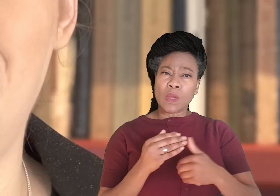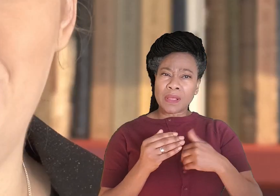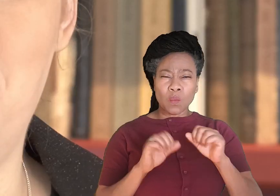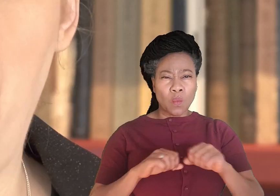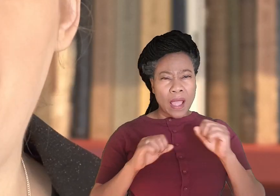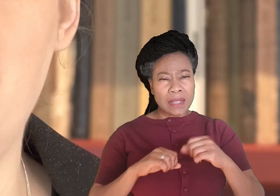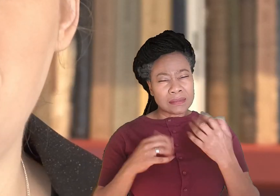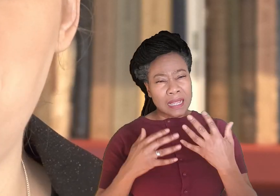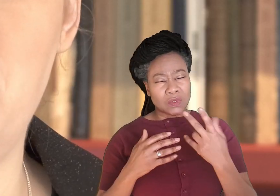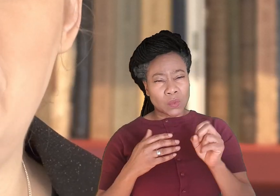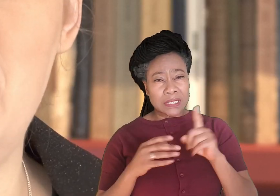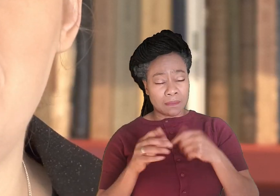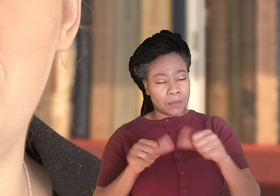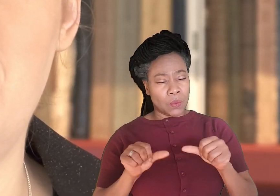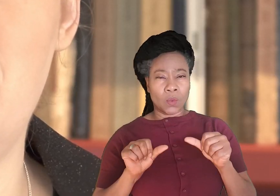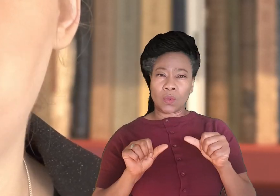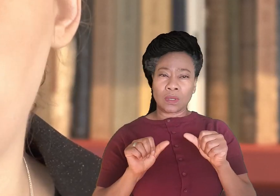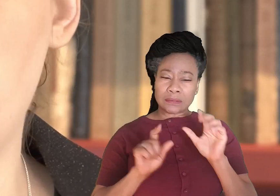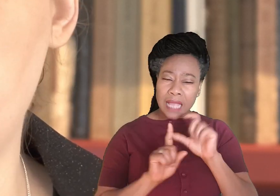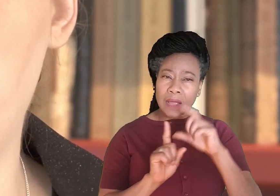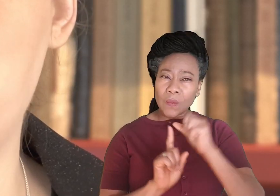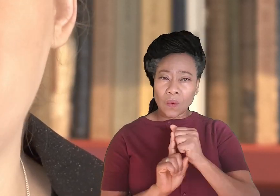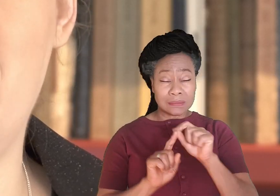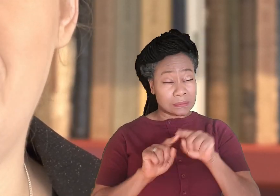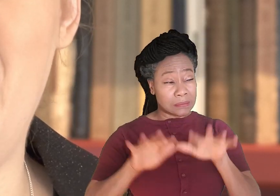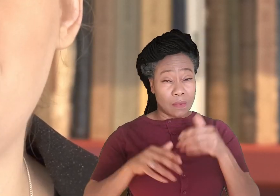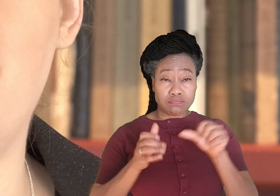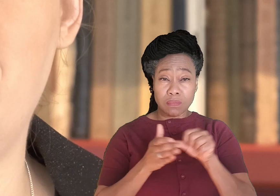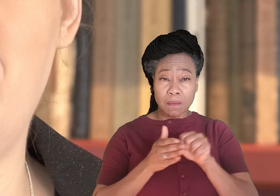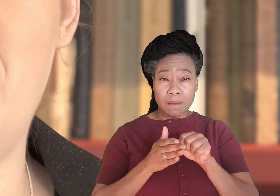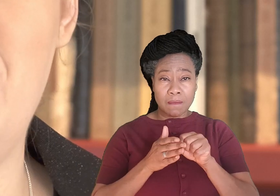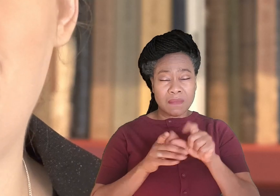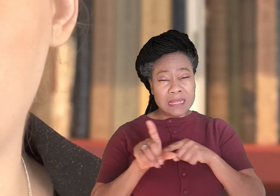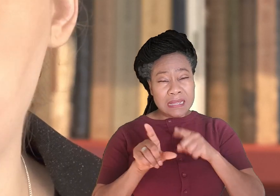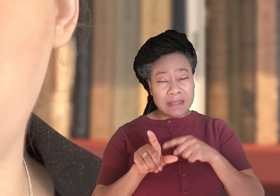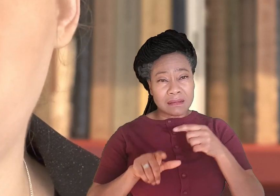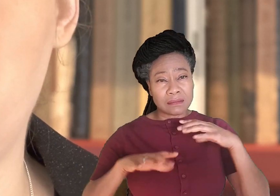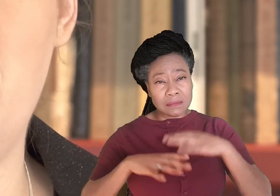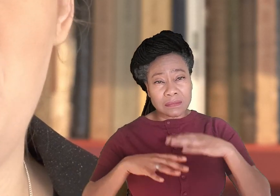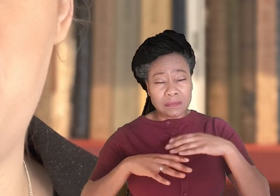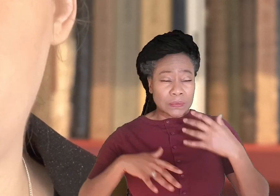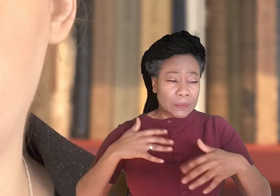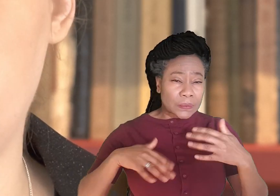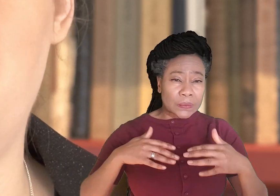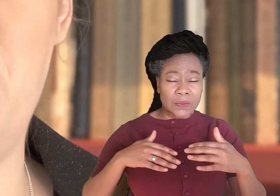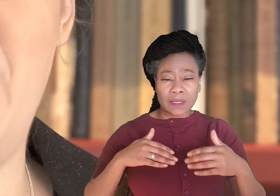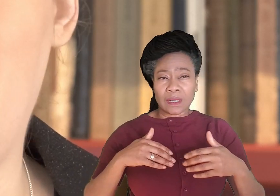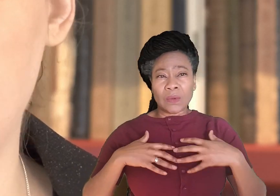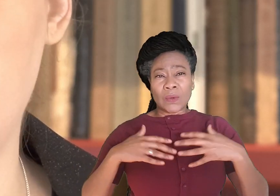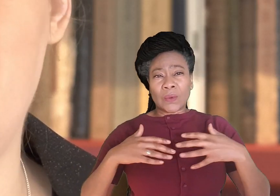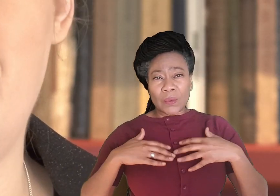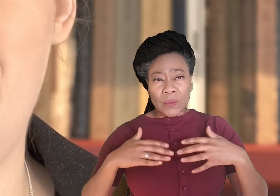story. Years of pain, fatigue, memory problems, dislocations, stomach issues, breathing